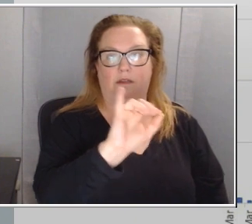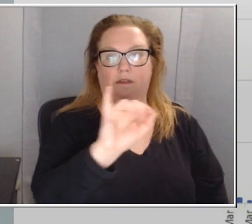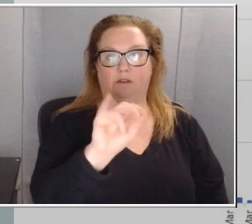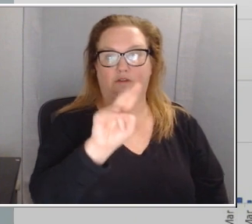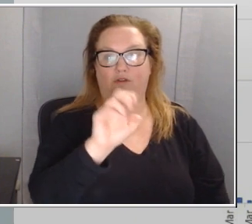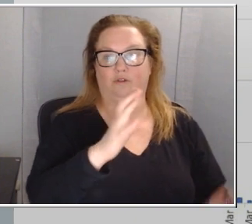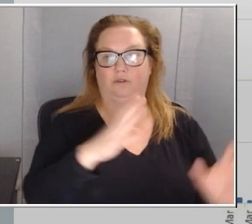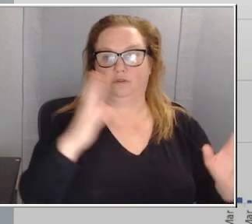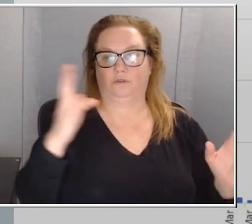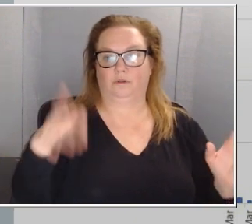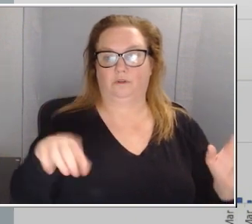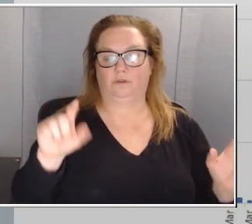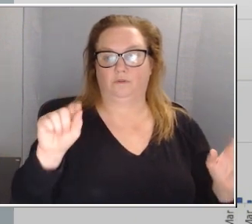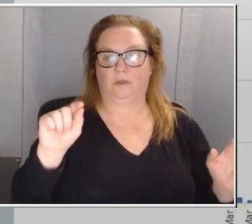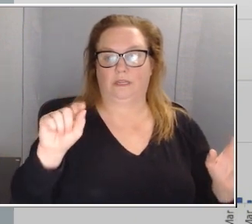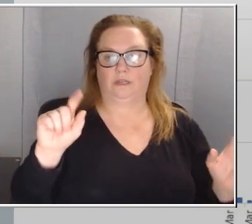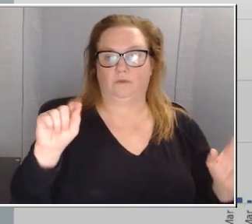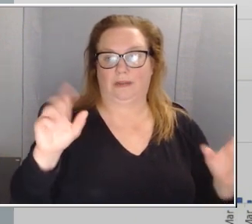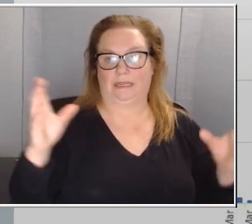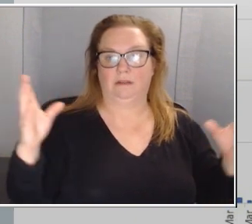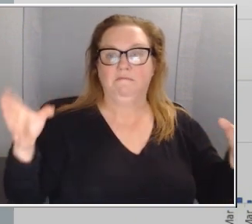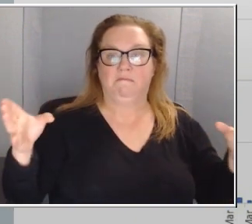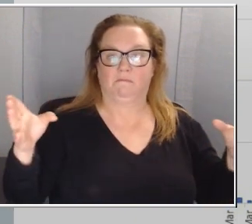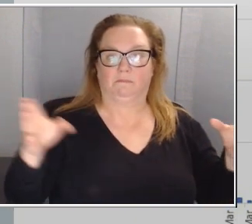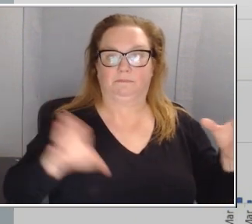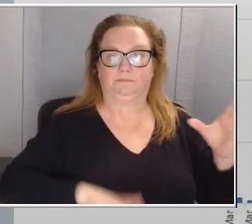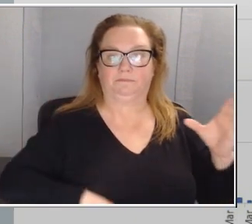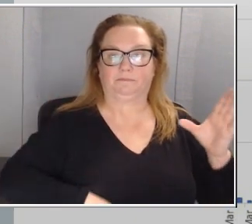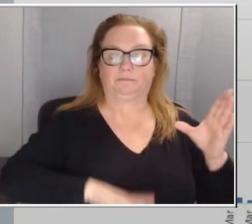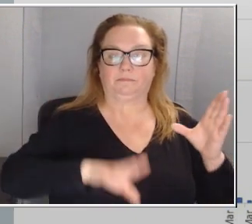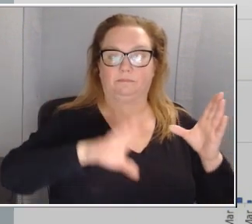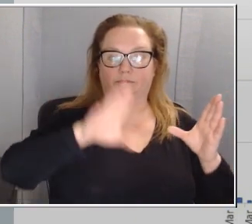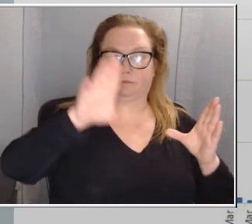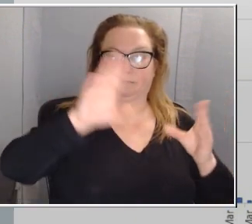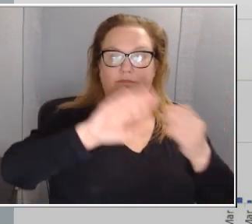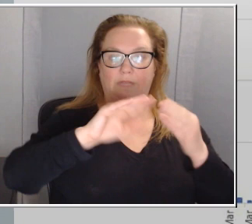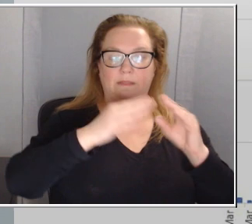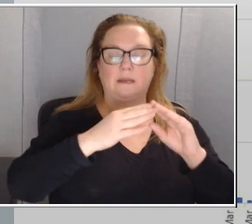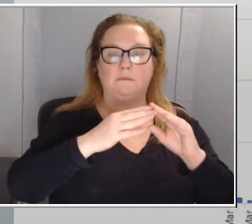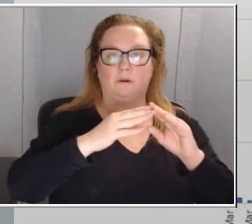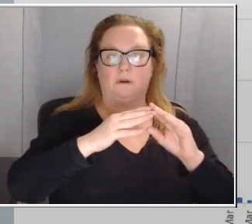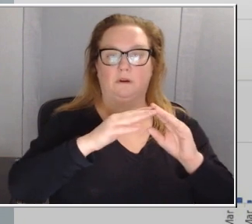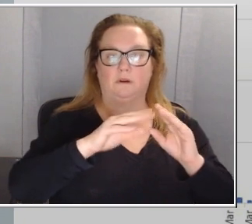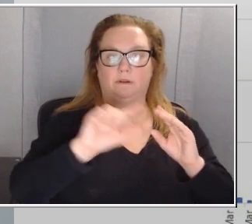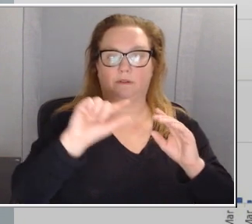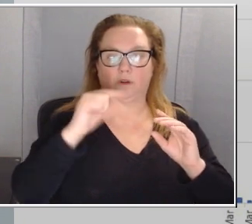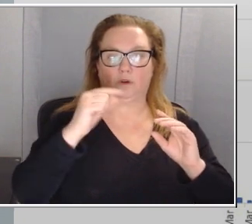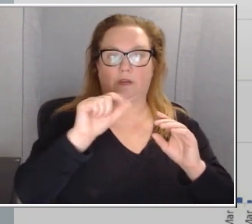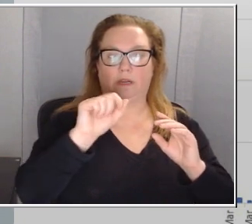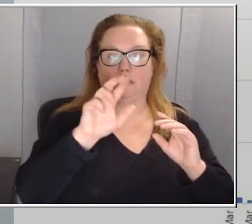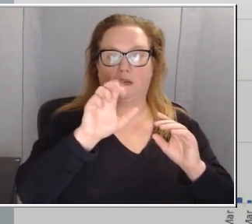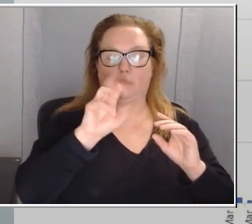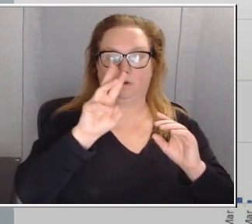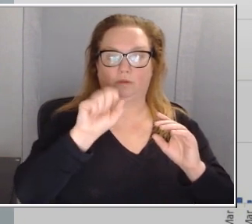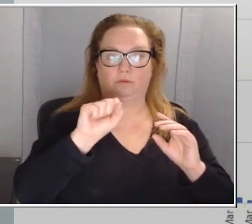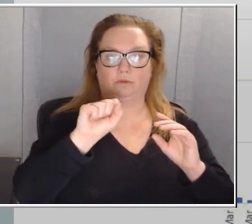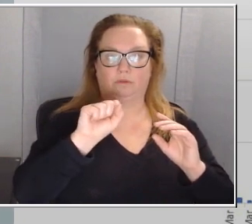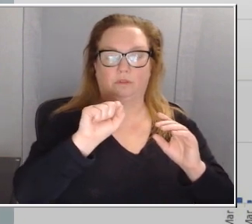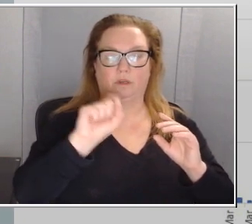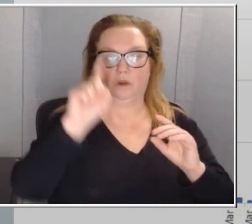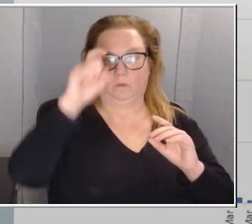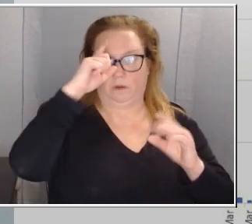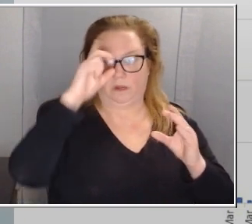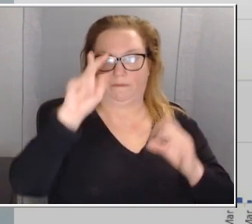June of 2020. And you see that upslope is the number of cases. The two green arrows are when Governor Kelly put